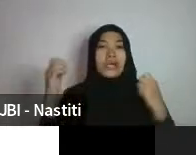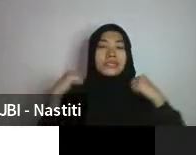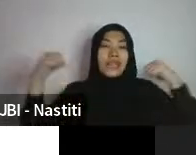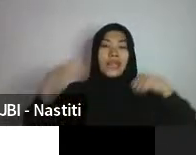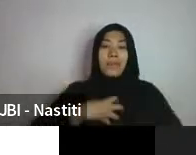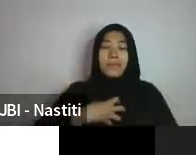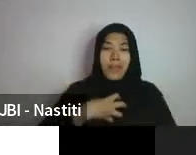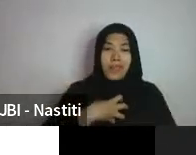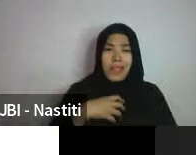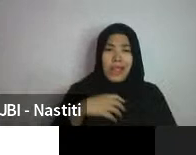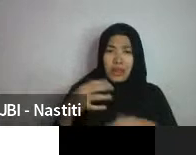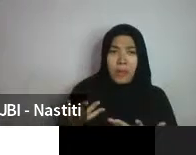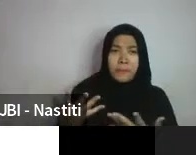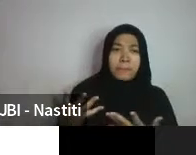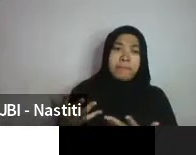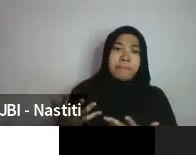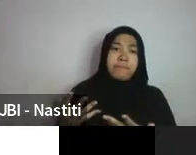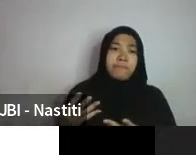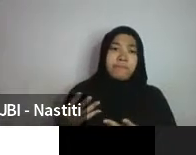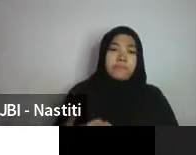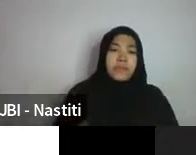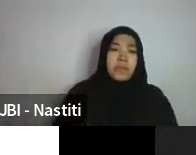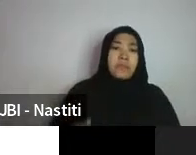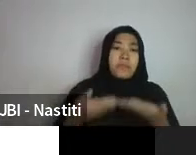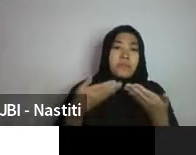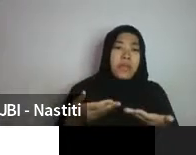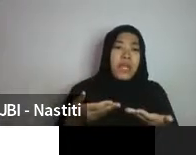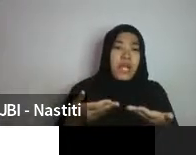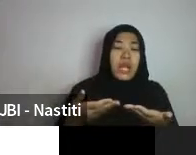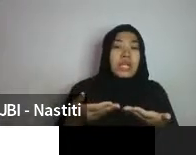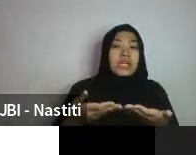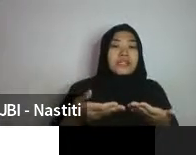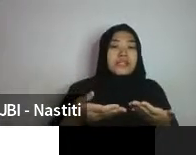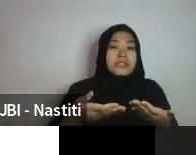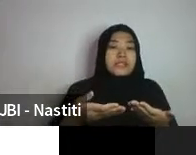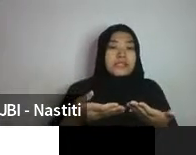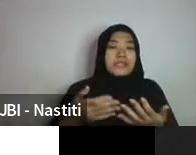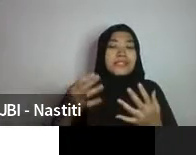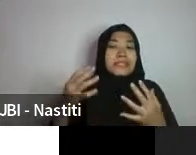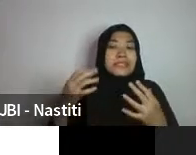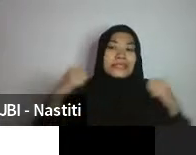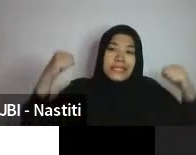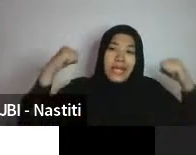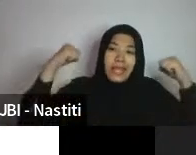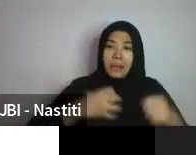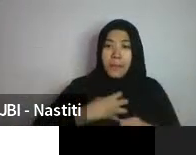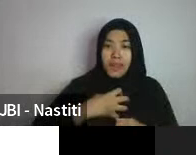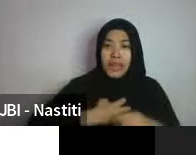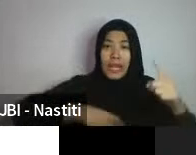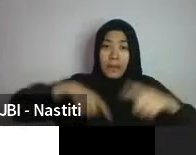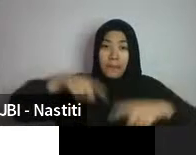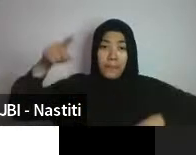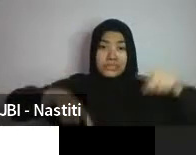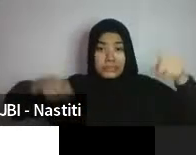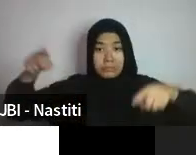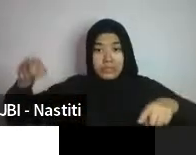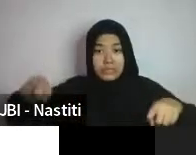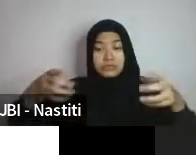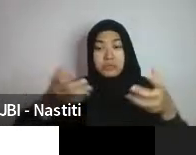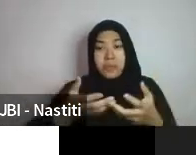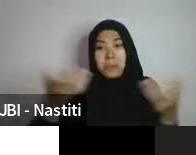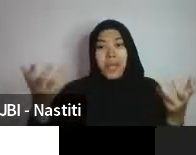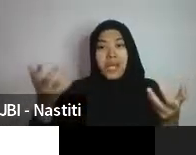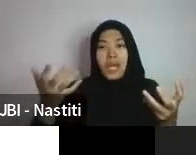in primary care. This is now a demand of BPJS. And it's more an ideal than